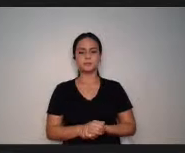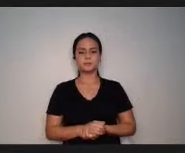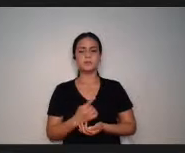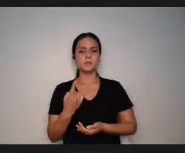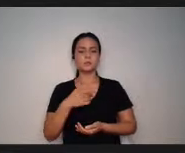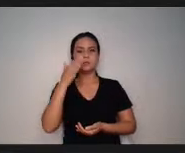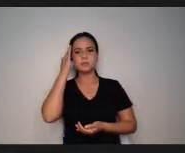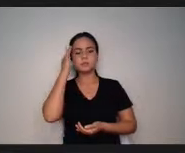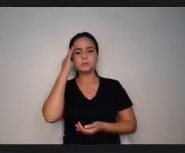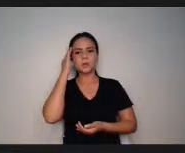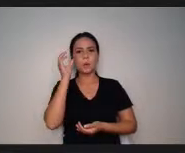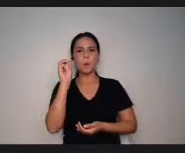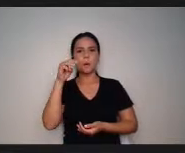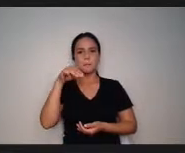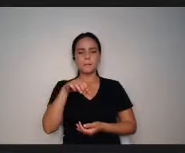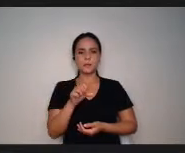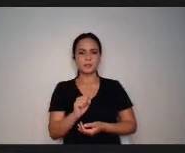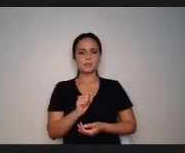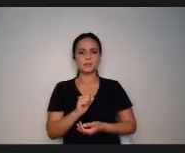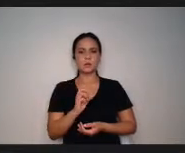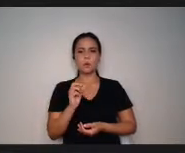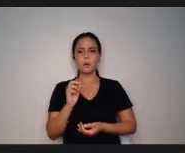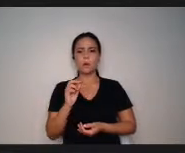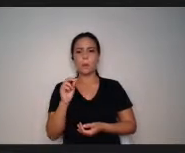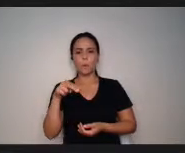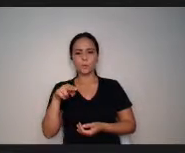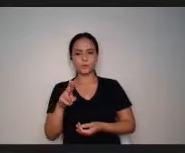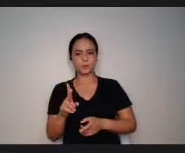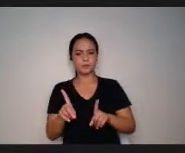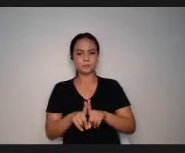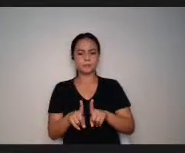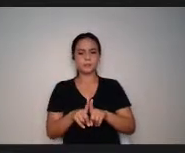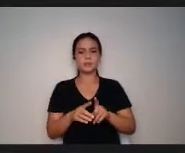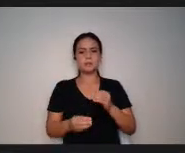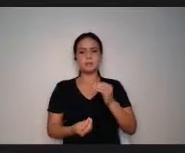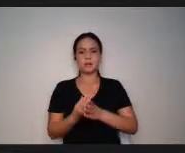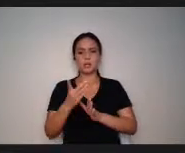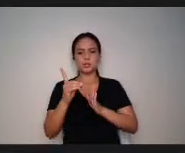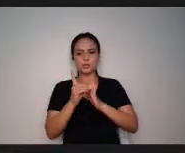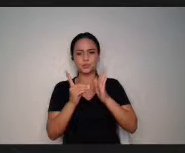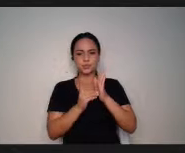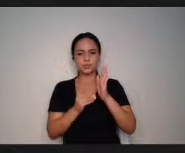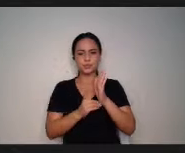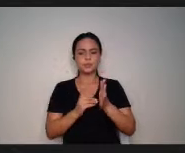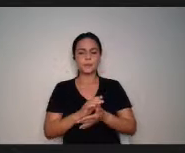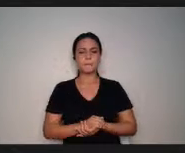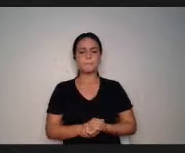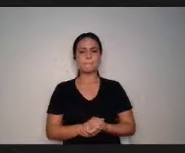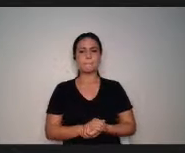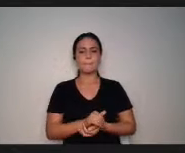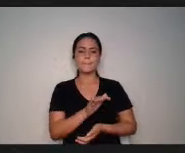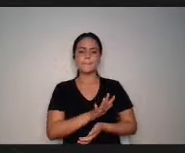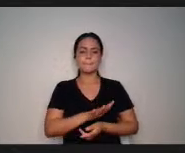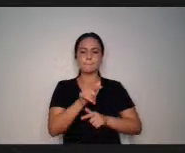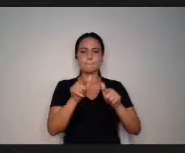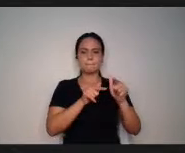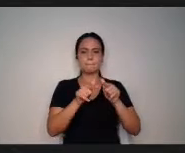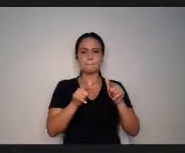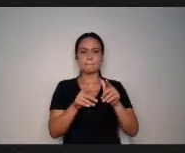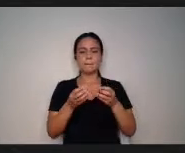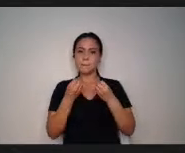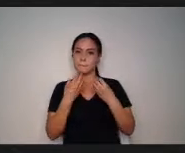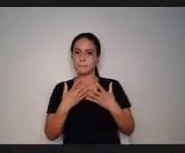UN created a healthy workplace framework, pretty extensive way of addressing a healthy